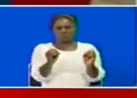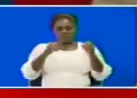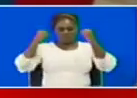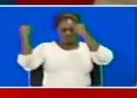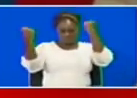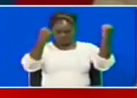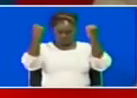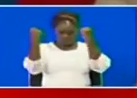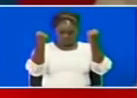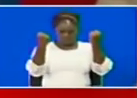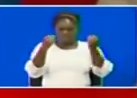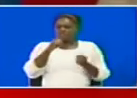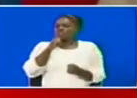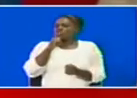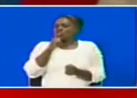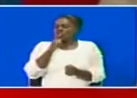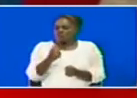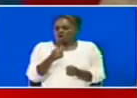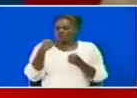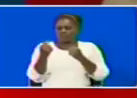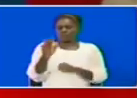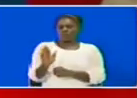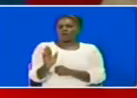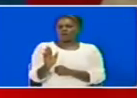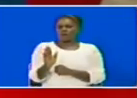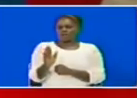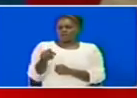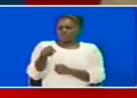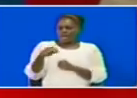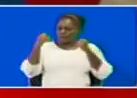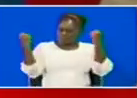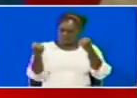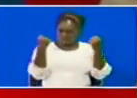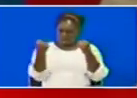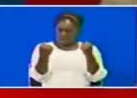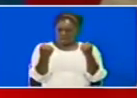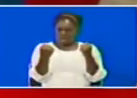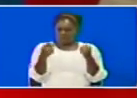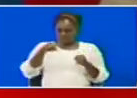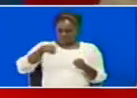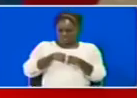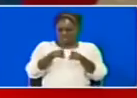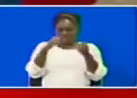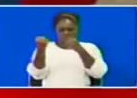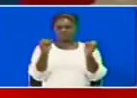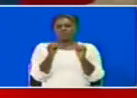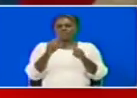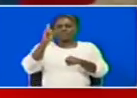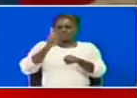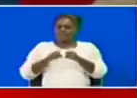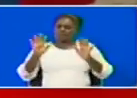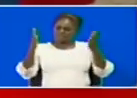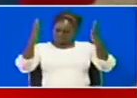victories have not been your victories their triumphs have not been your triumphs and while they